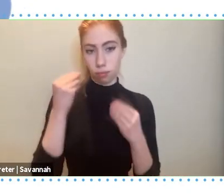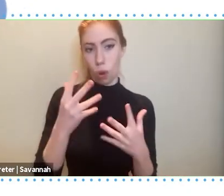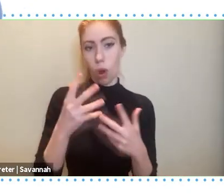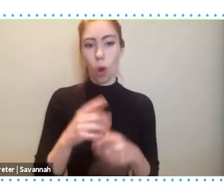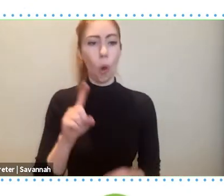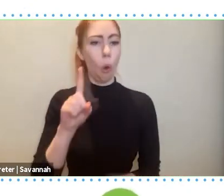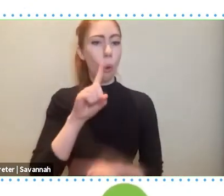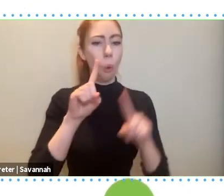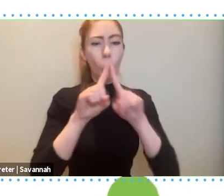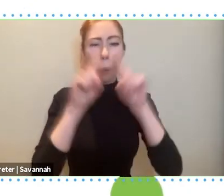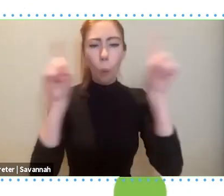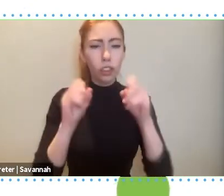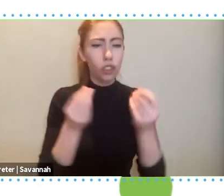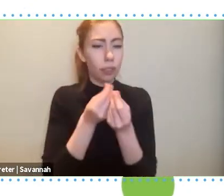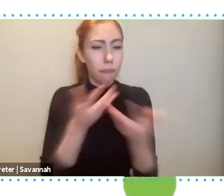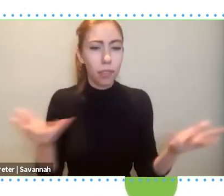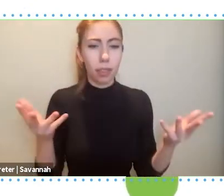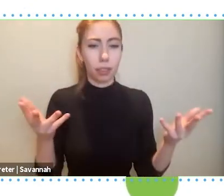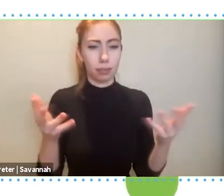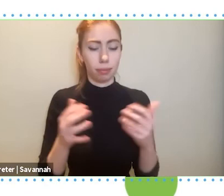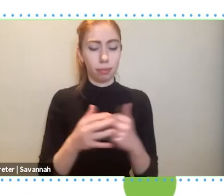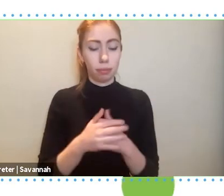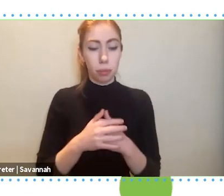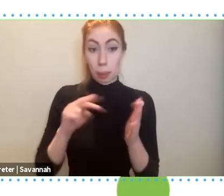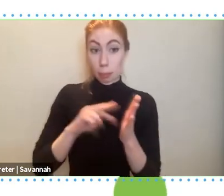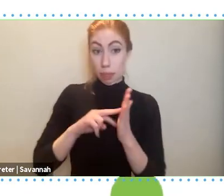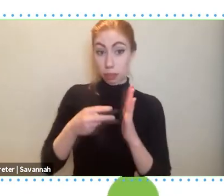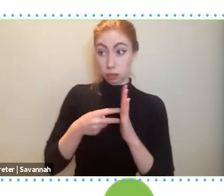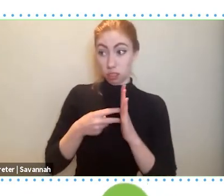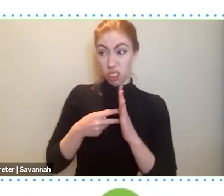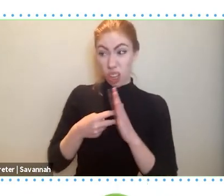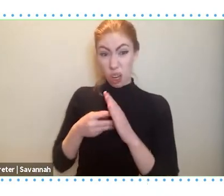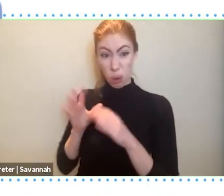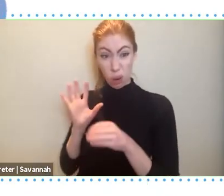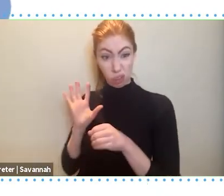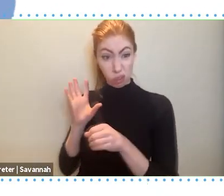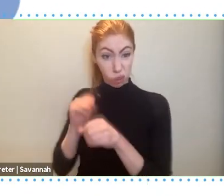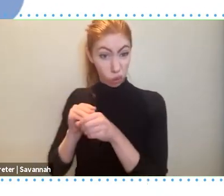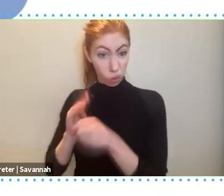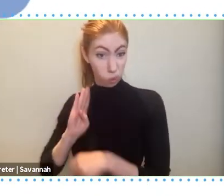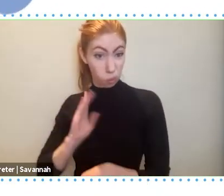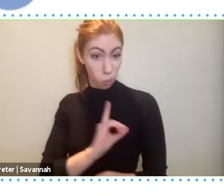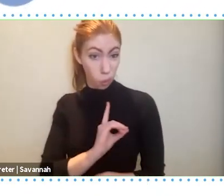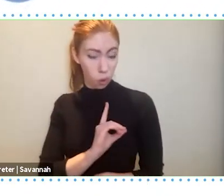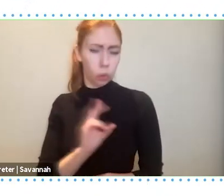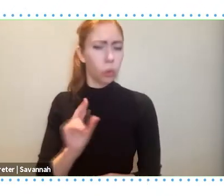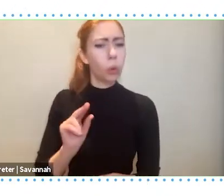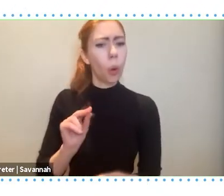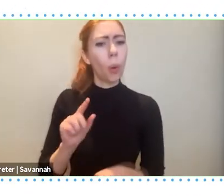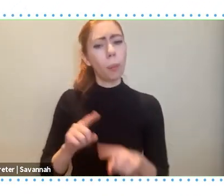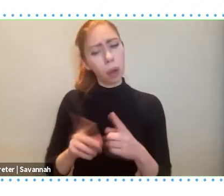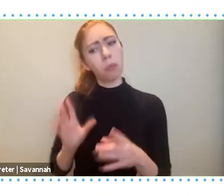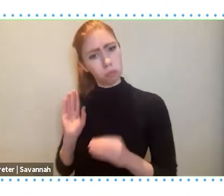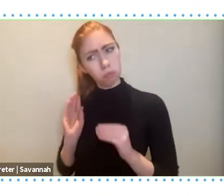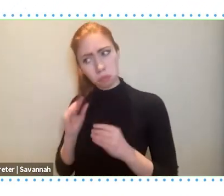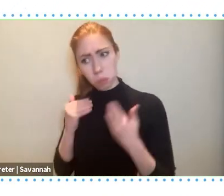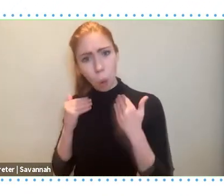know, then I'm not going to join that board. But that's an opportunity to participate then in that recovery